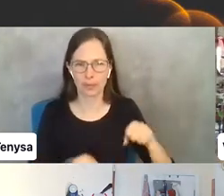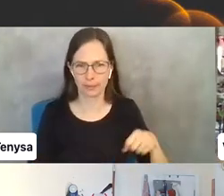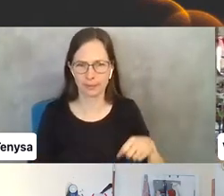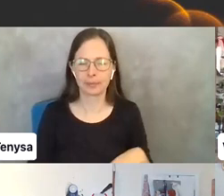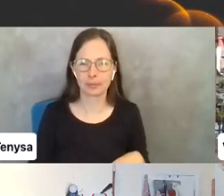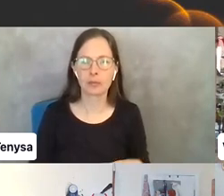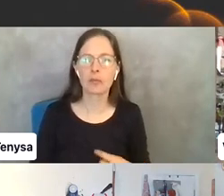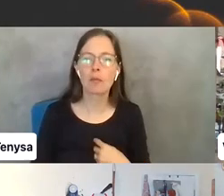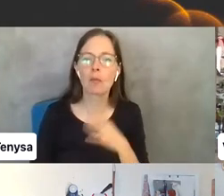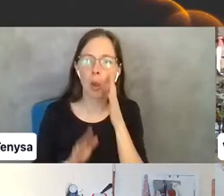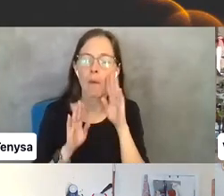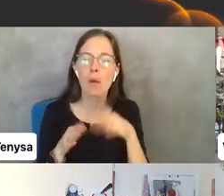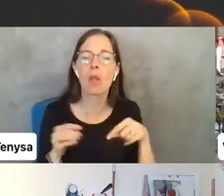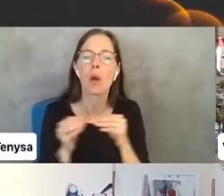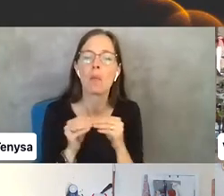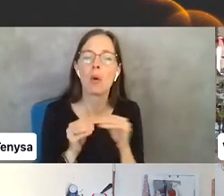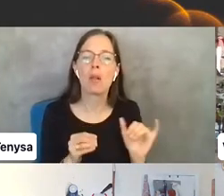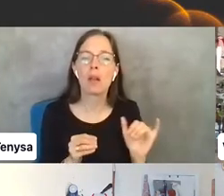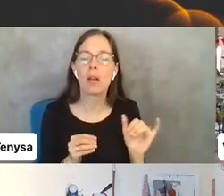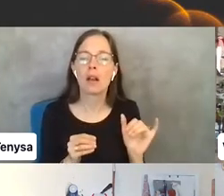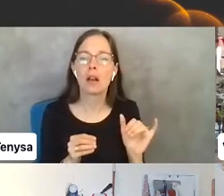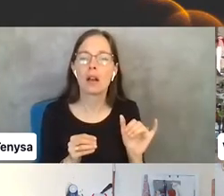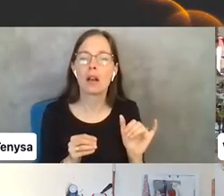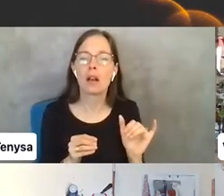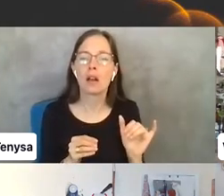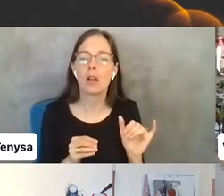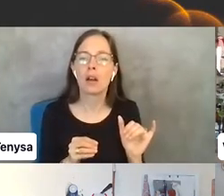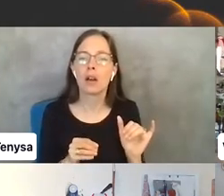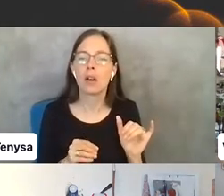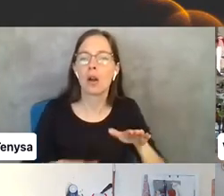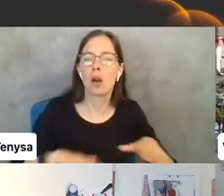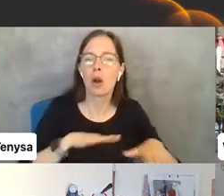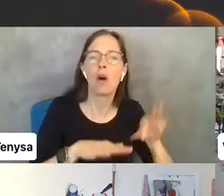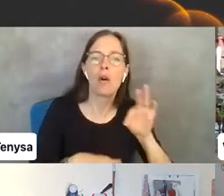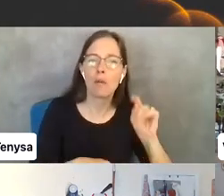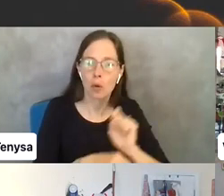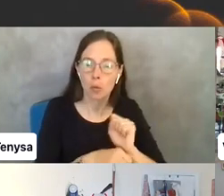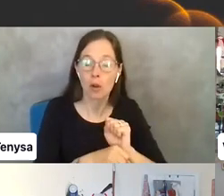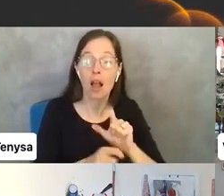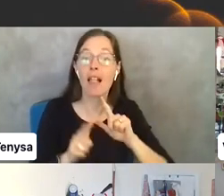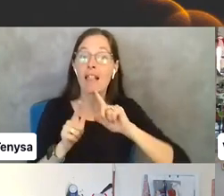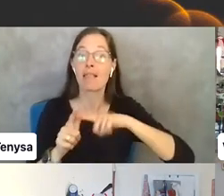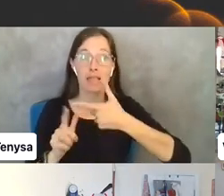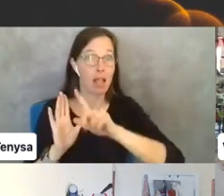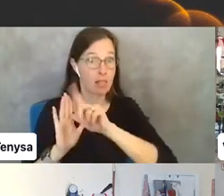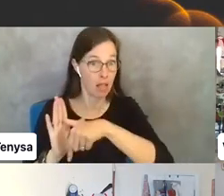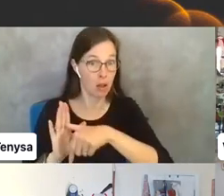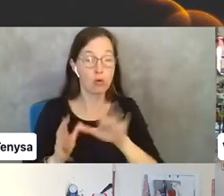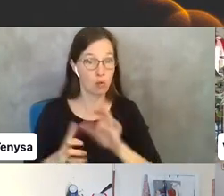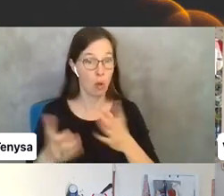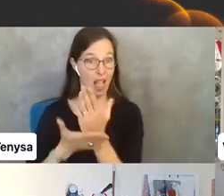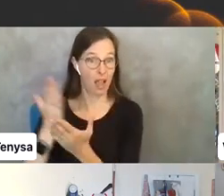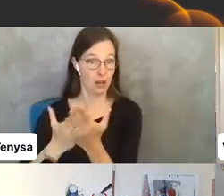I'll focus. This is more like footwork, and then once we get to the hand stuff, literally, if you want to be sitting down, it's totally fine.